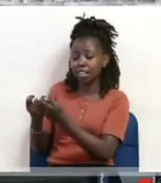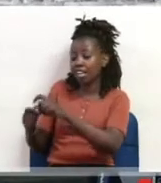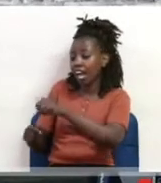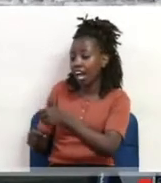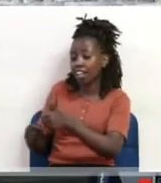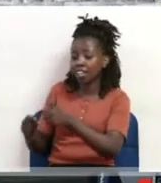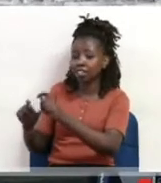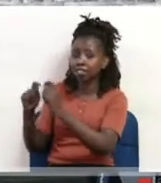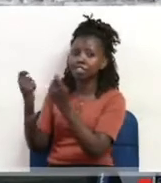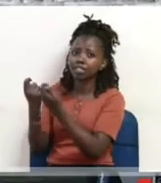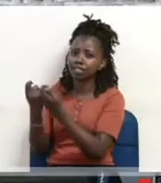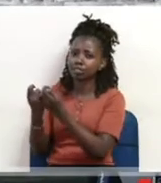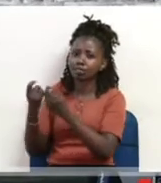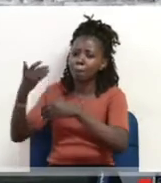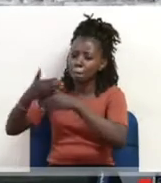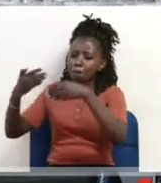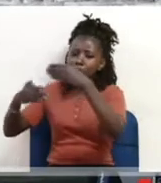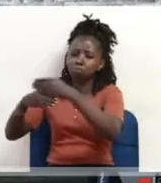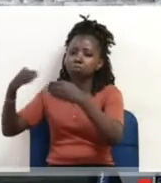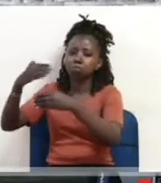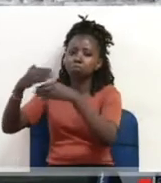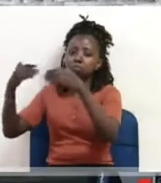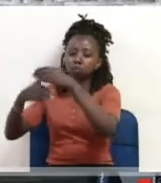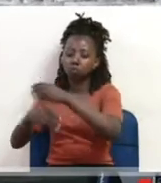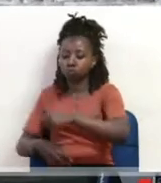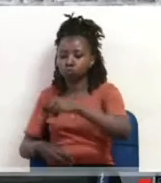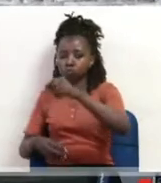fix it. There are many people. They would come, but the community would come.